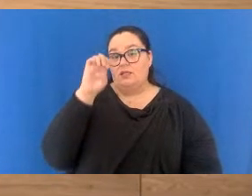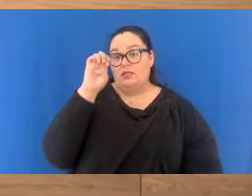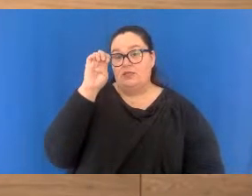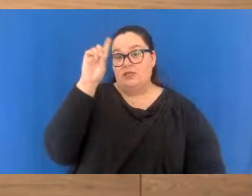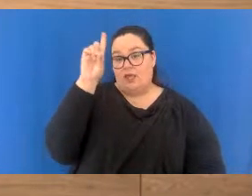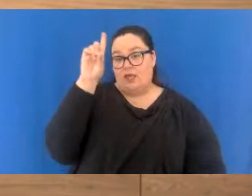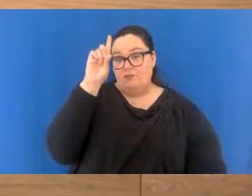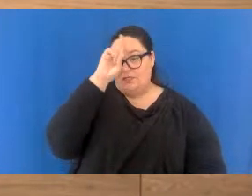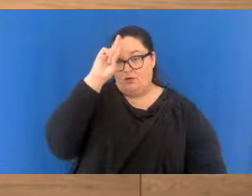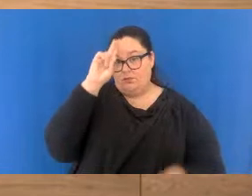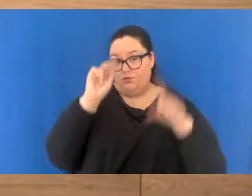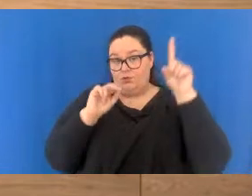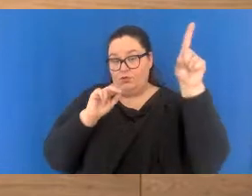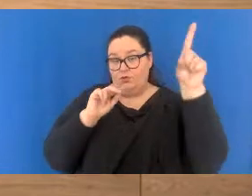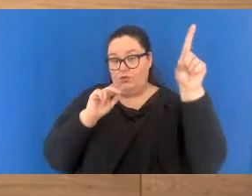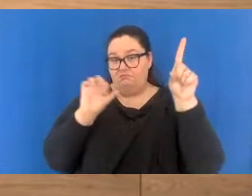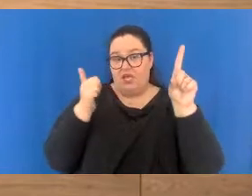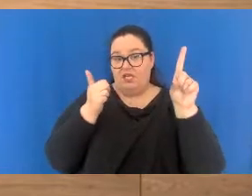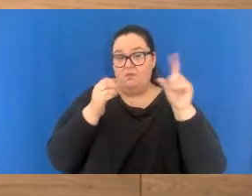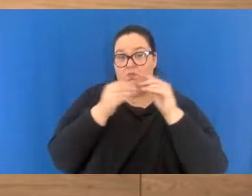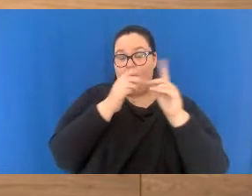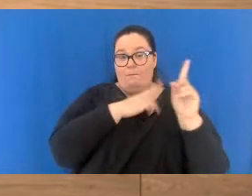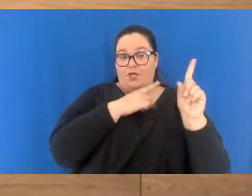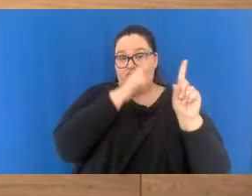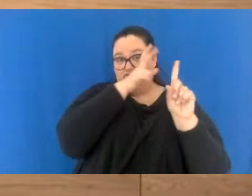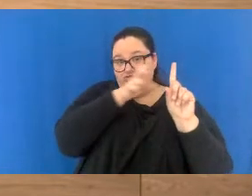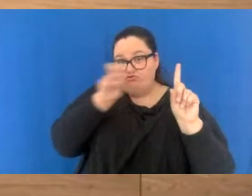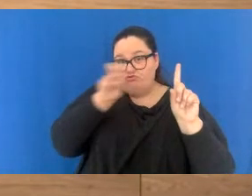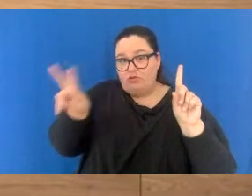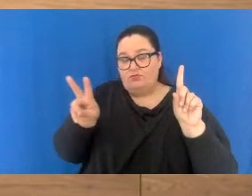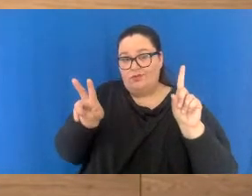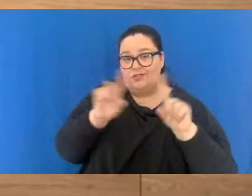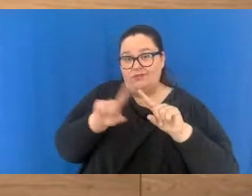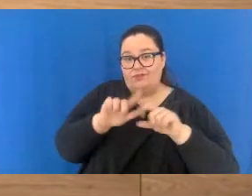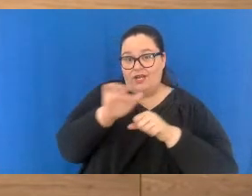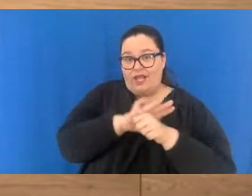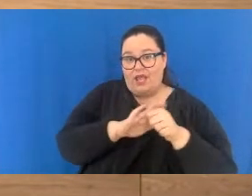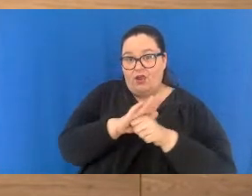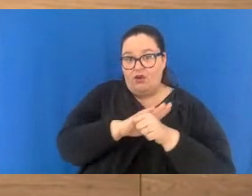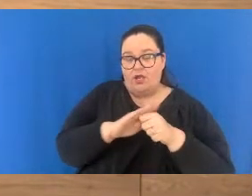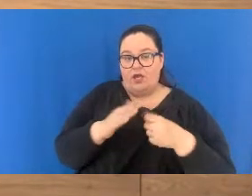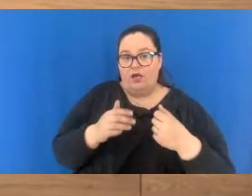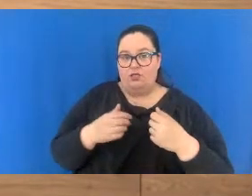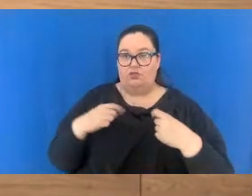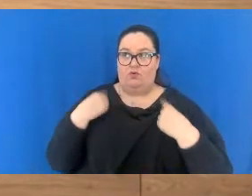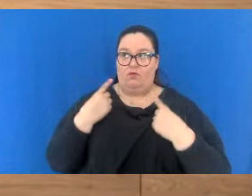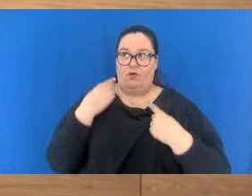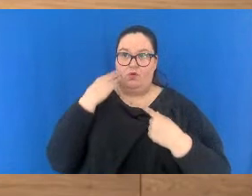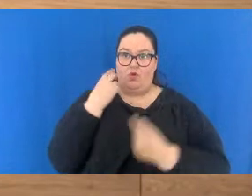other regions, including Fredericton. From what we understood yesterday, there had just been 2. And